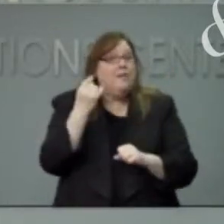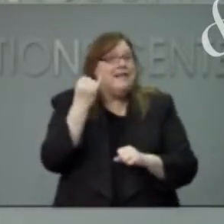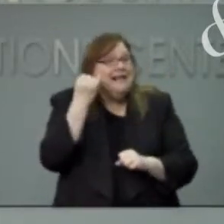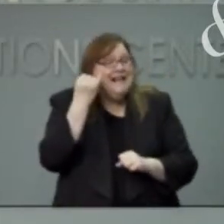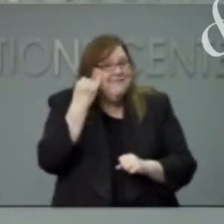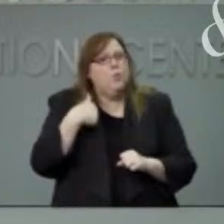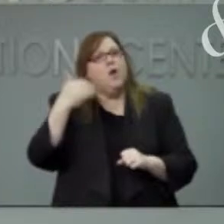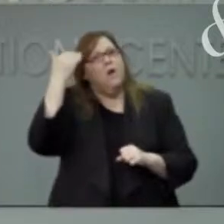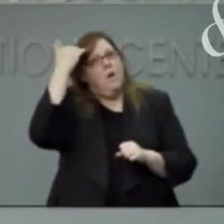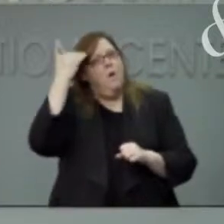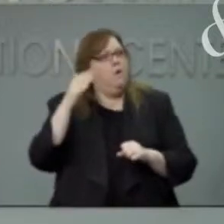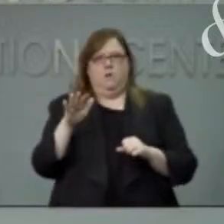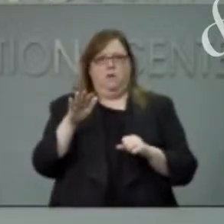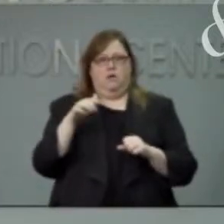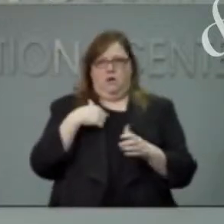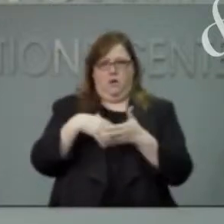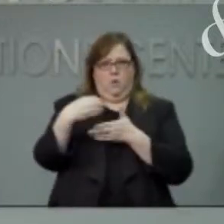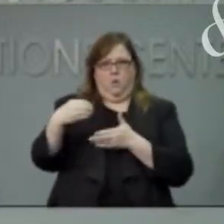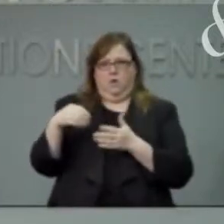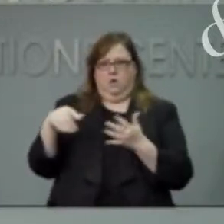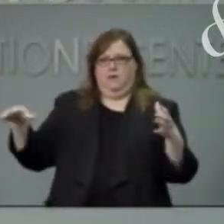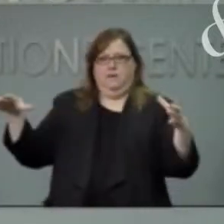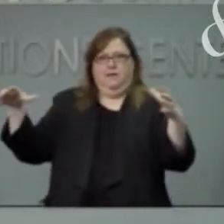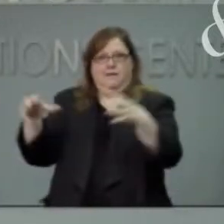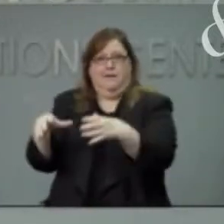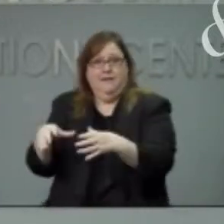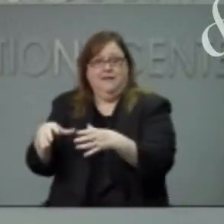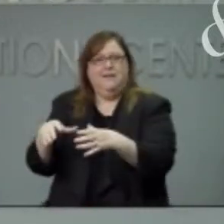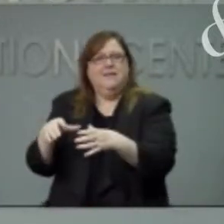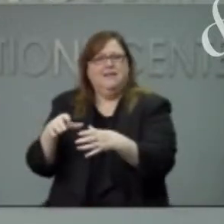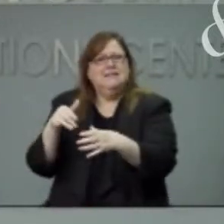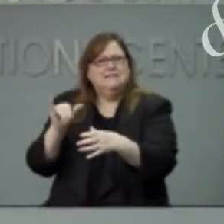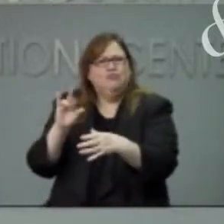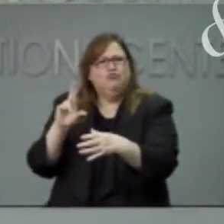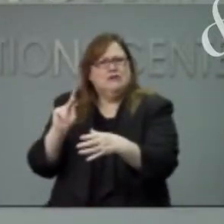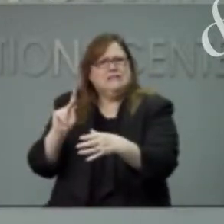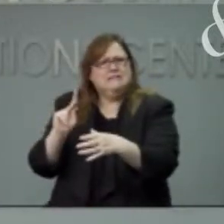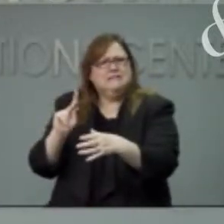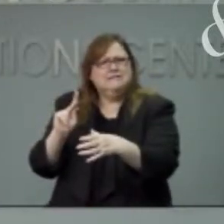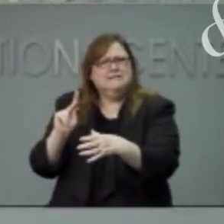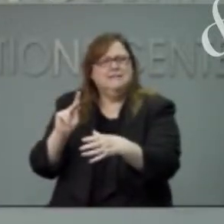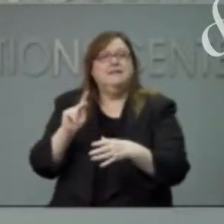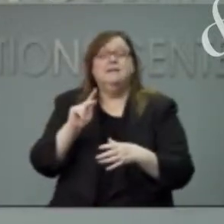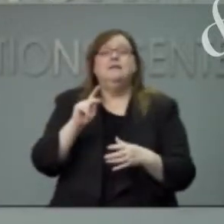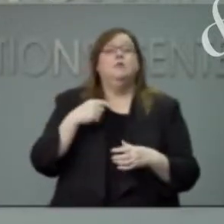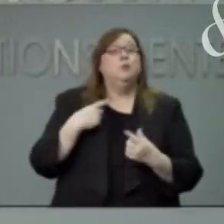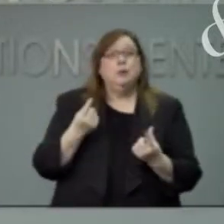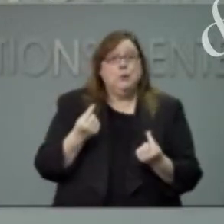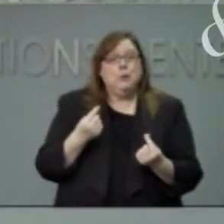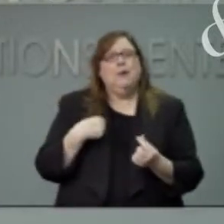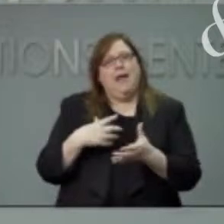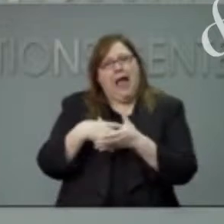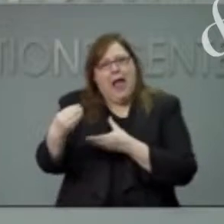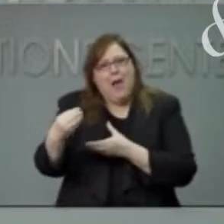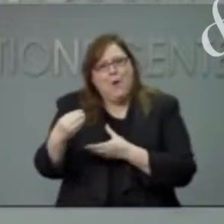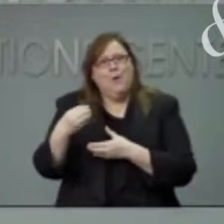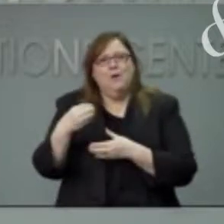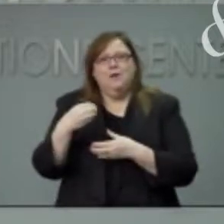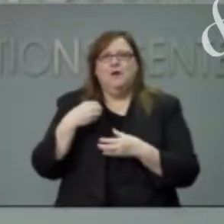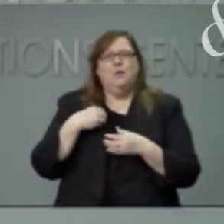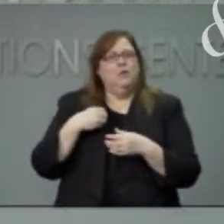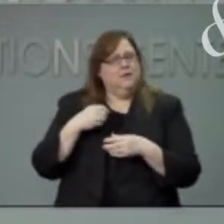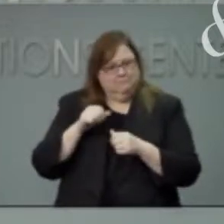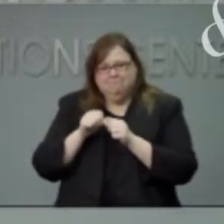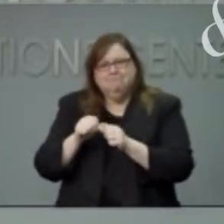disease, and we treat it that way. If we're going out, let's do what works, wear a mask, keep social distancing, wash your hands